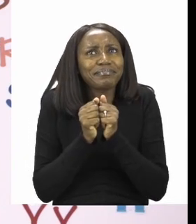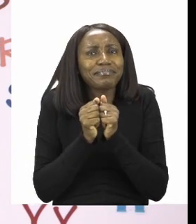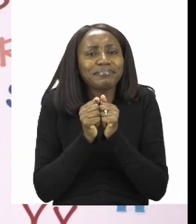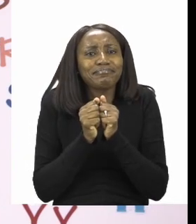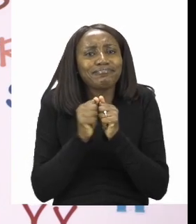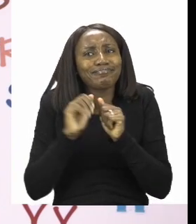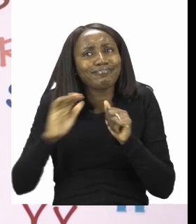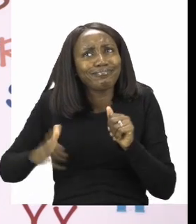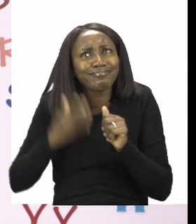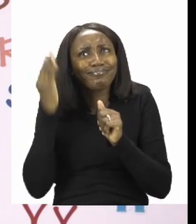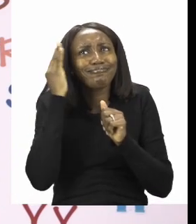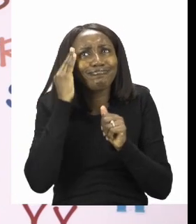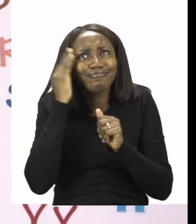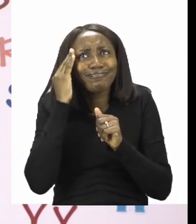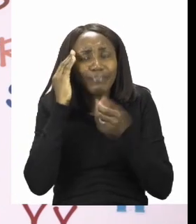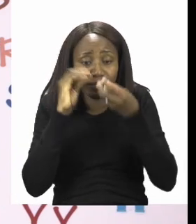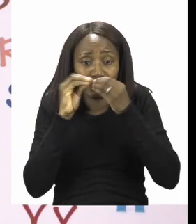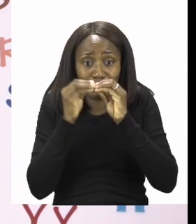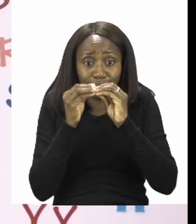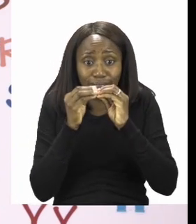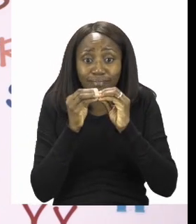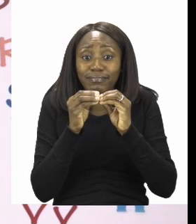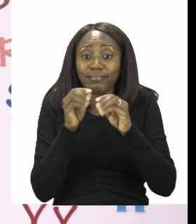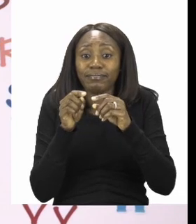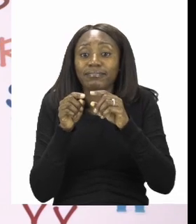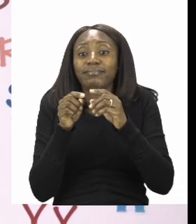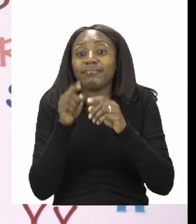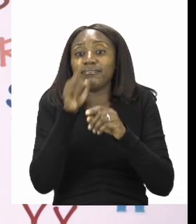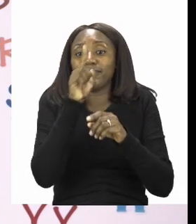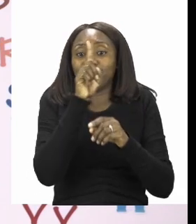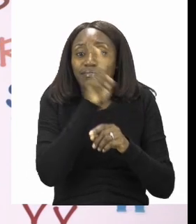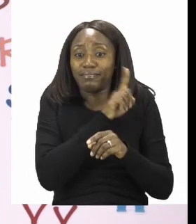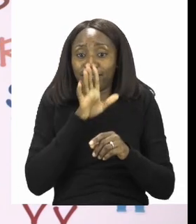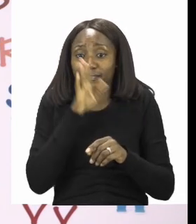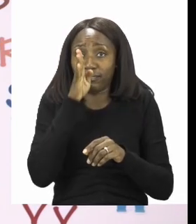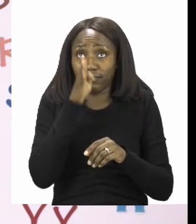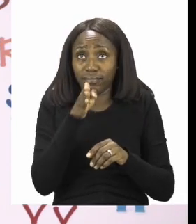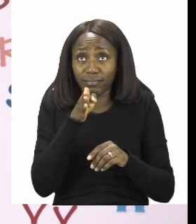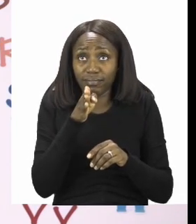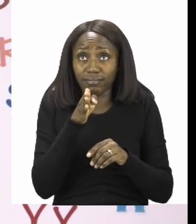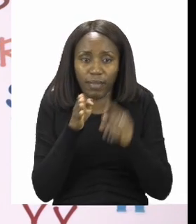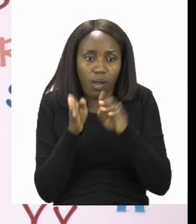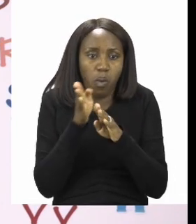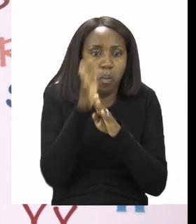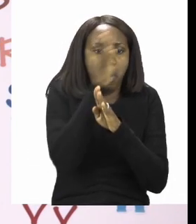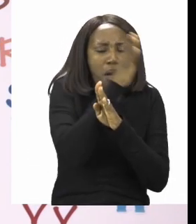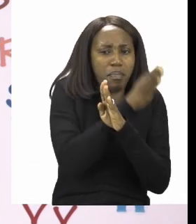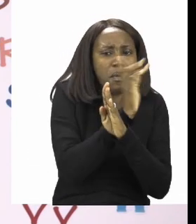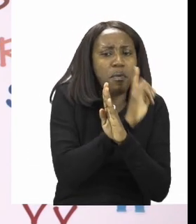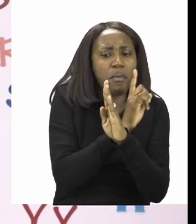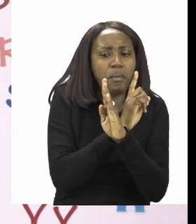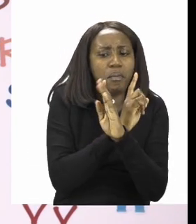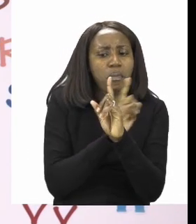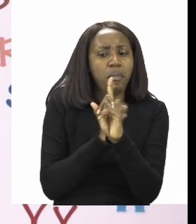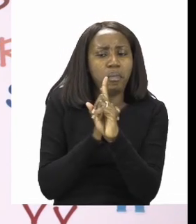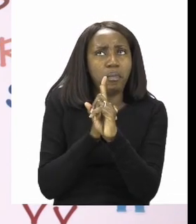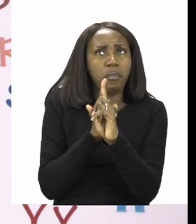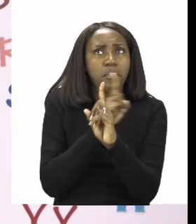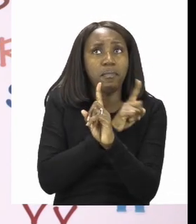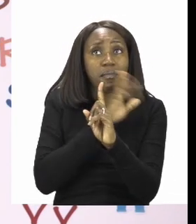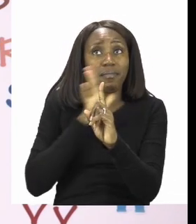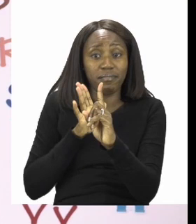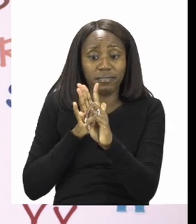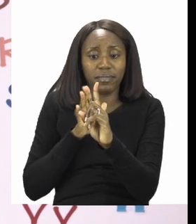number before 15 and after 15. We're going to start counting from the number